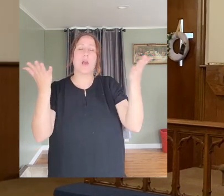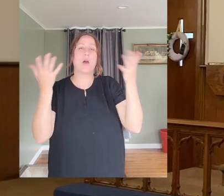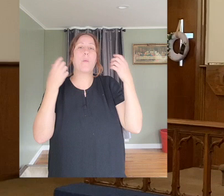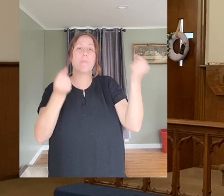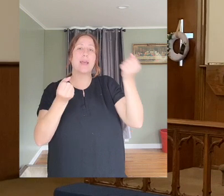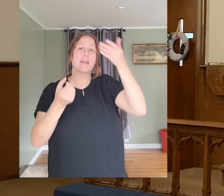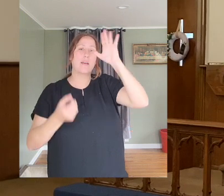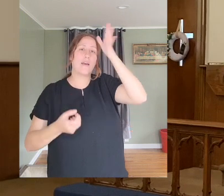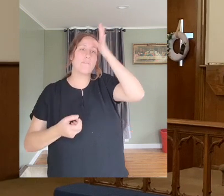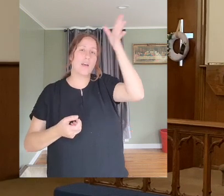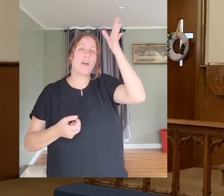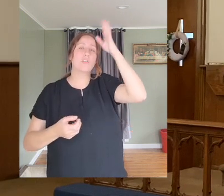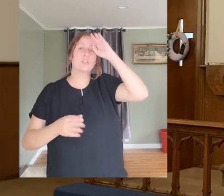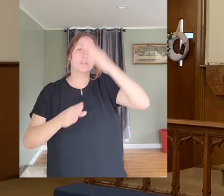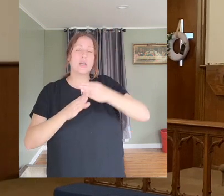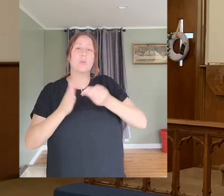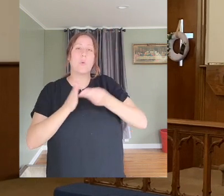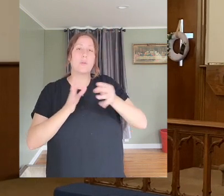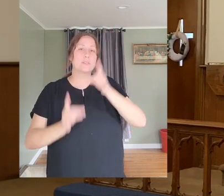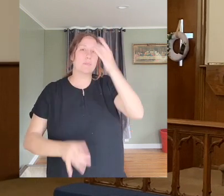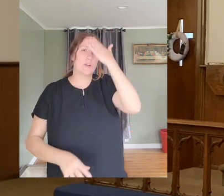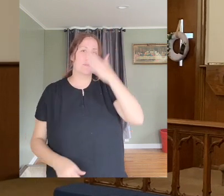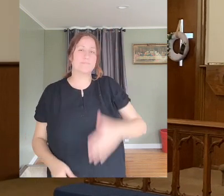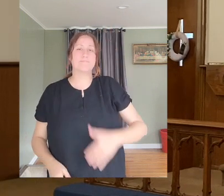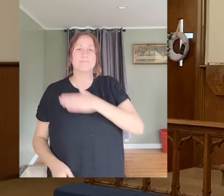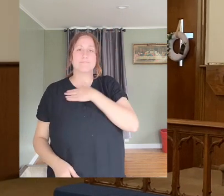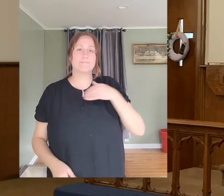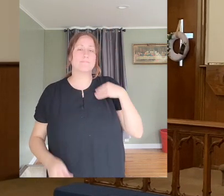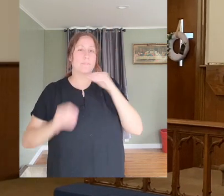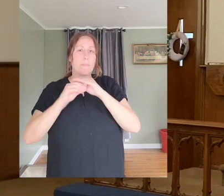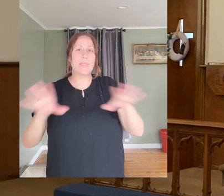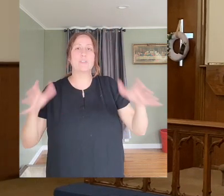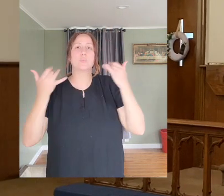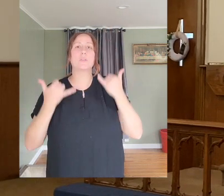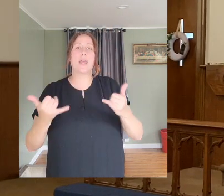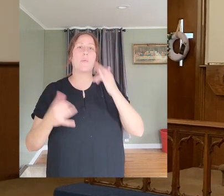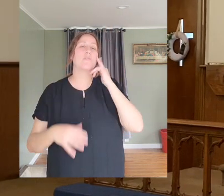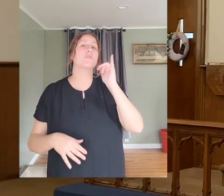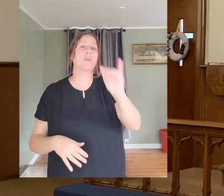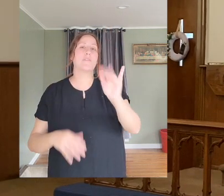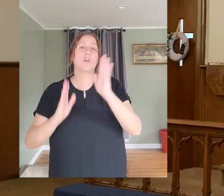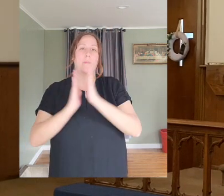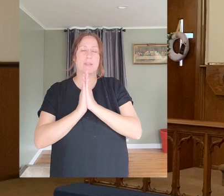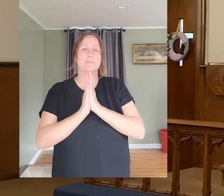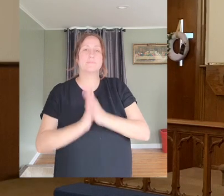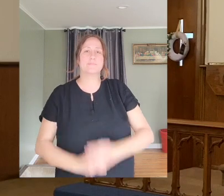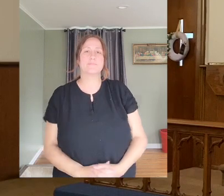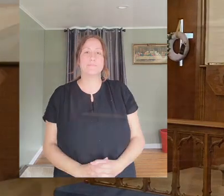Father, Son, and Holy Spirit, bless you now and forever. Amen.